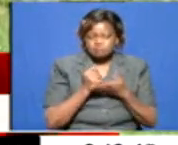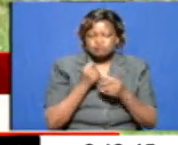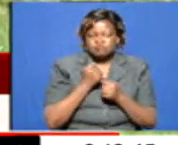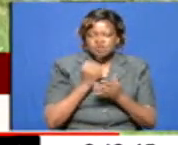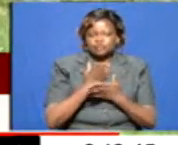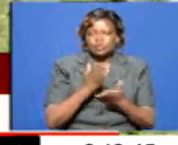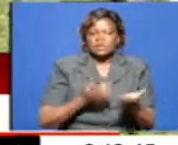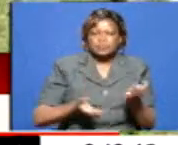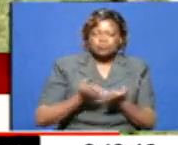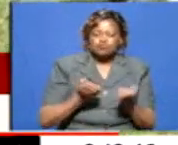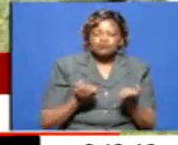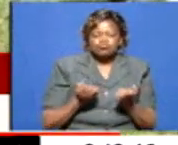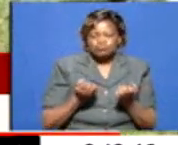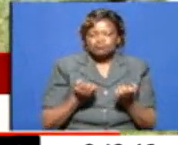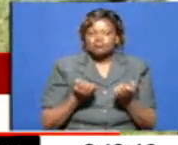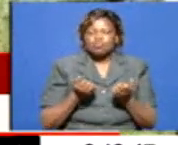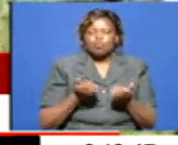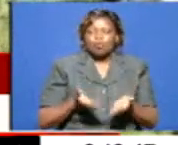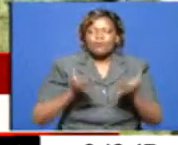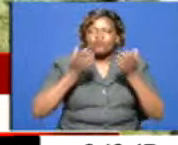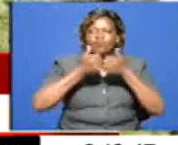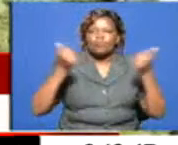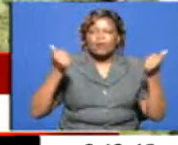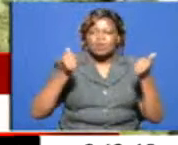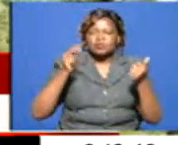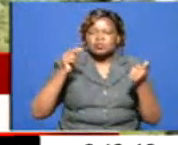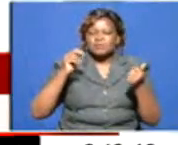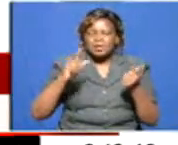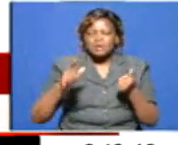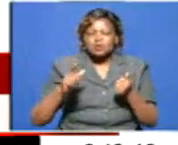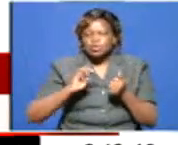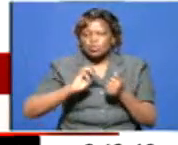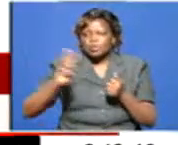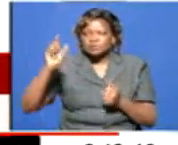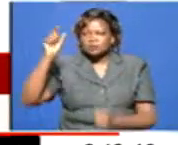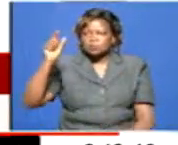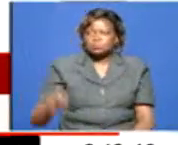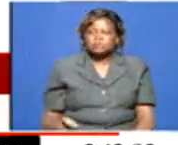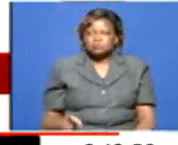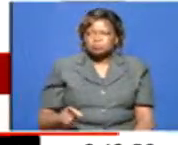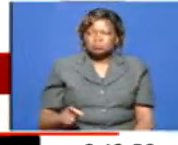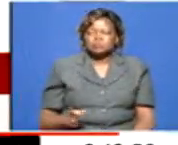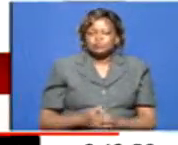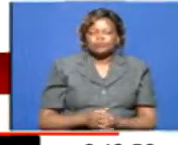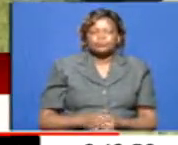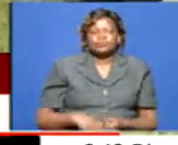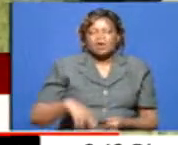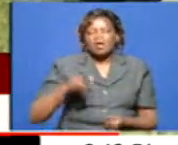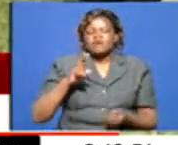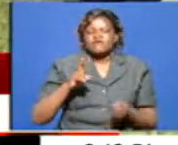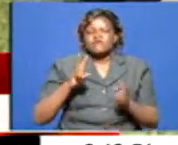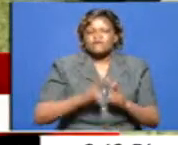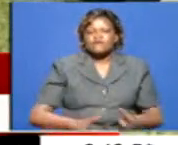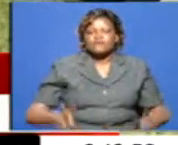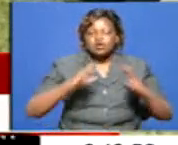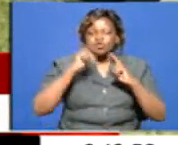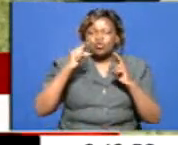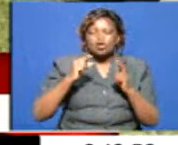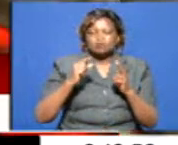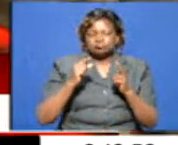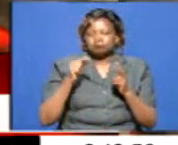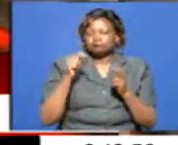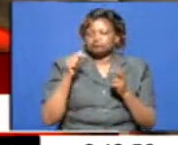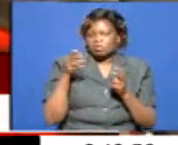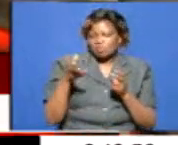economic exploitation of the mineral within the western region. High-value gold deposits have been identified in